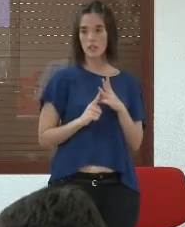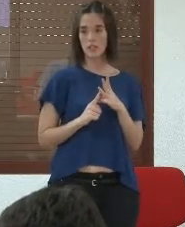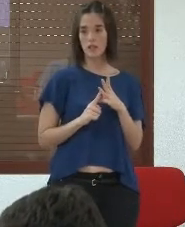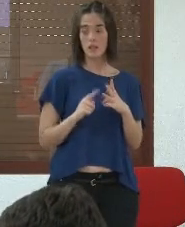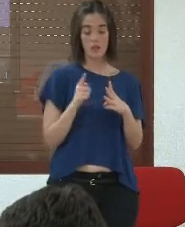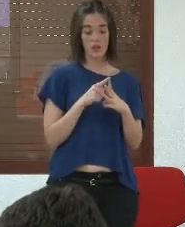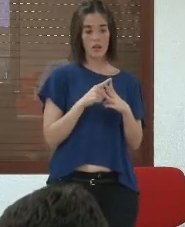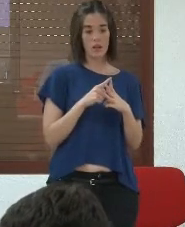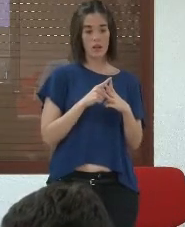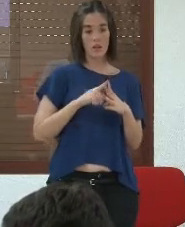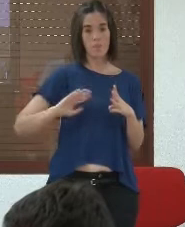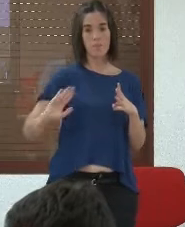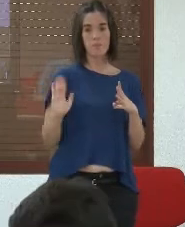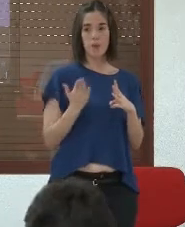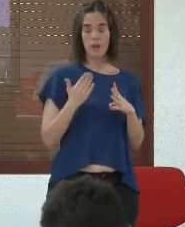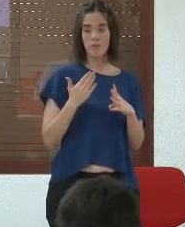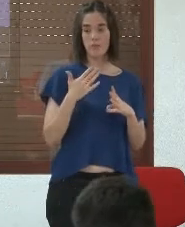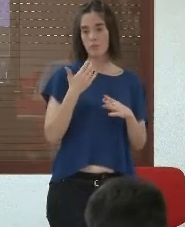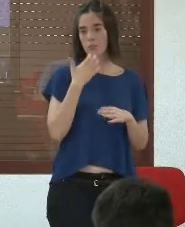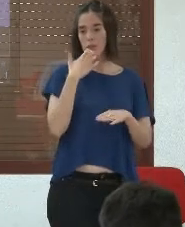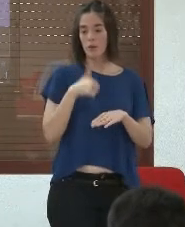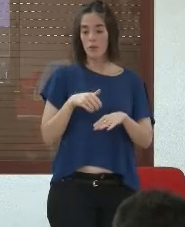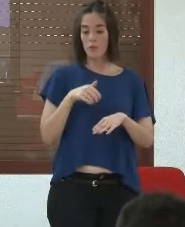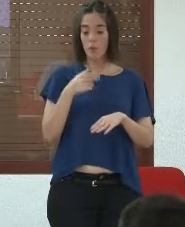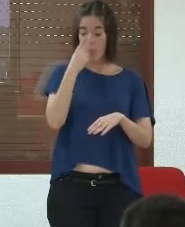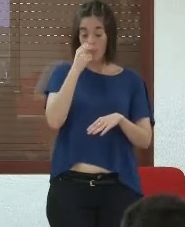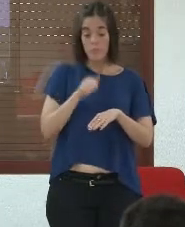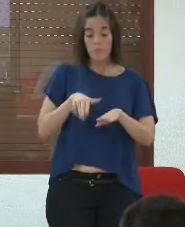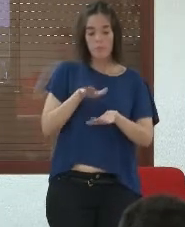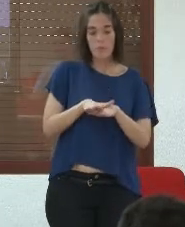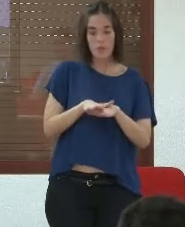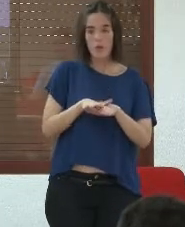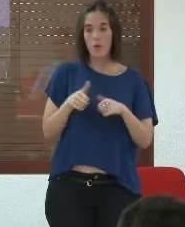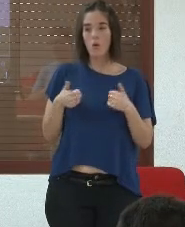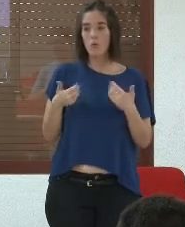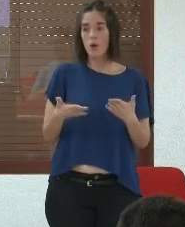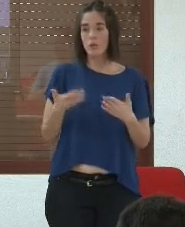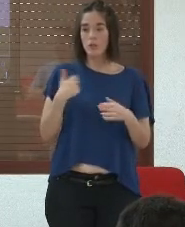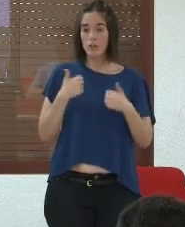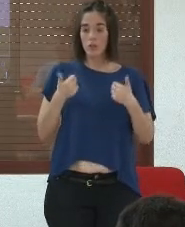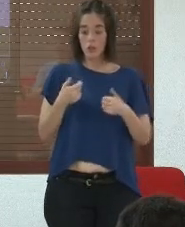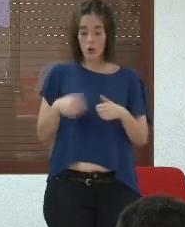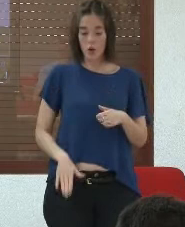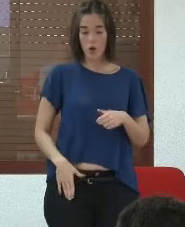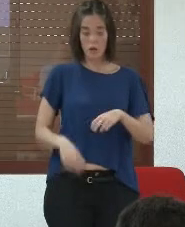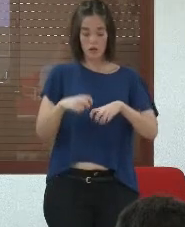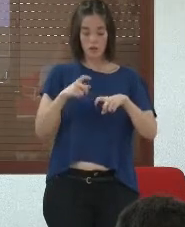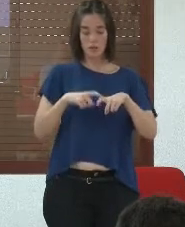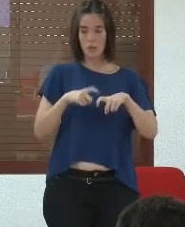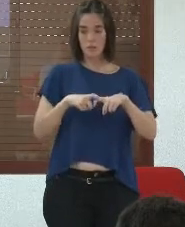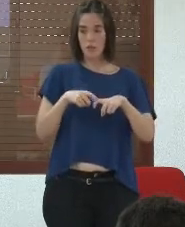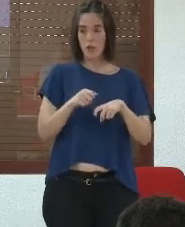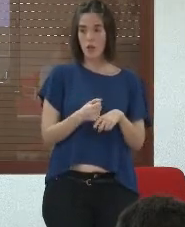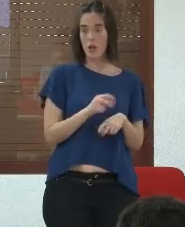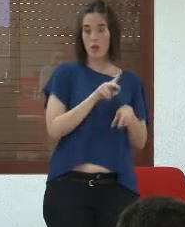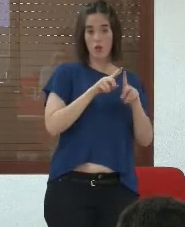be explaining points 1, 2, 3. First point is the impact of the foot against the floor when you walk.